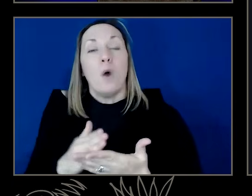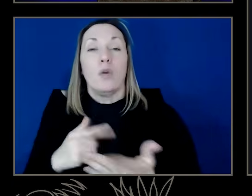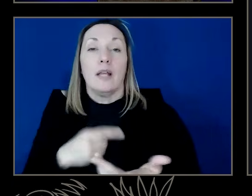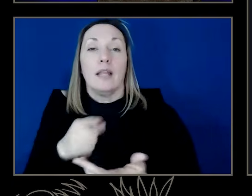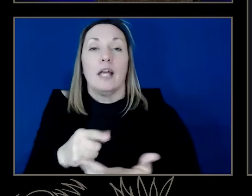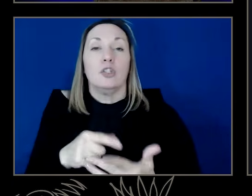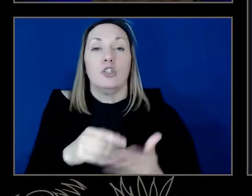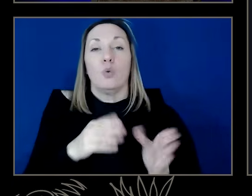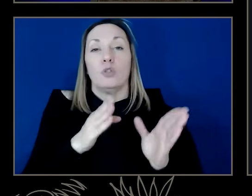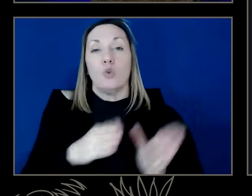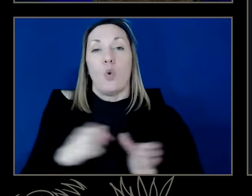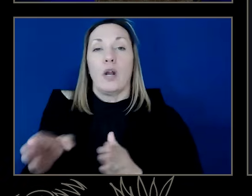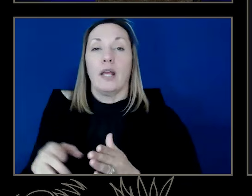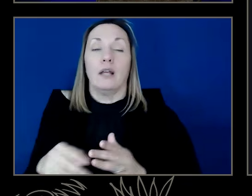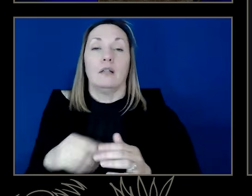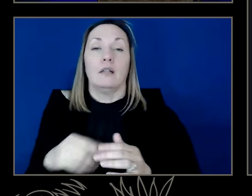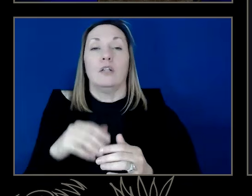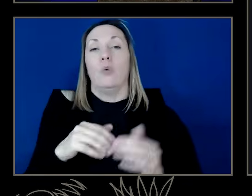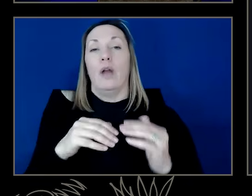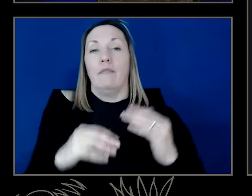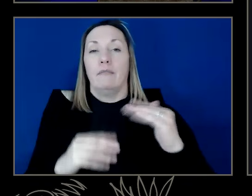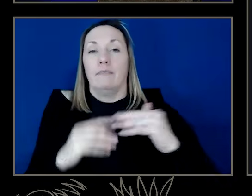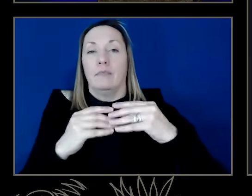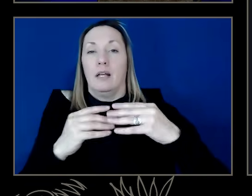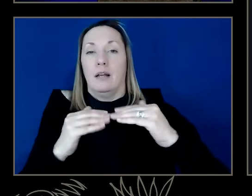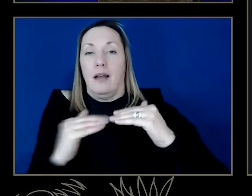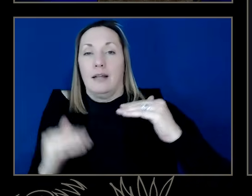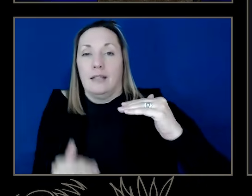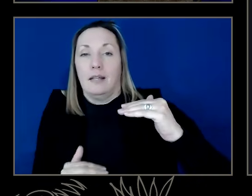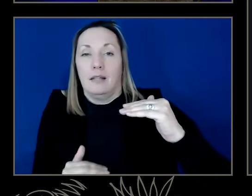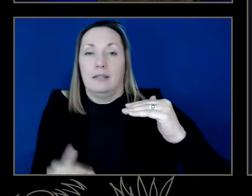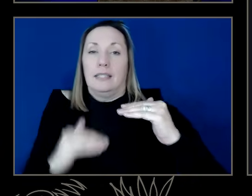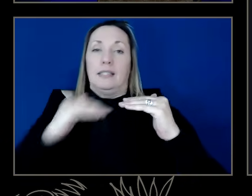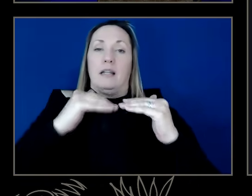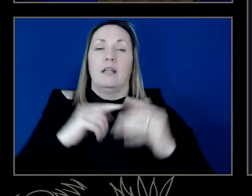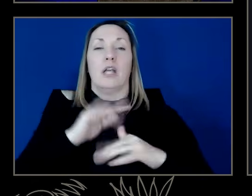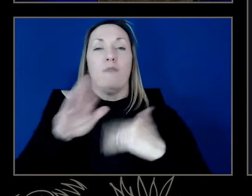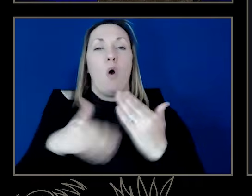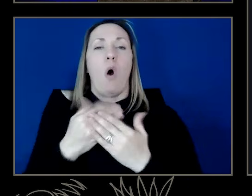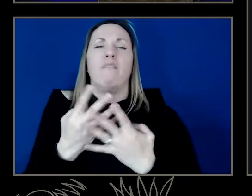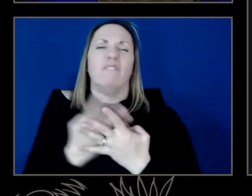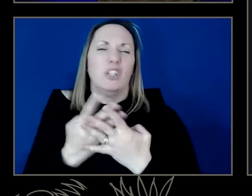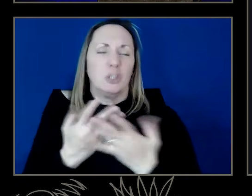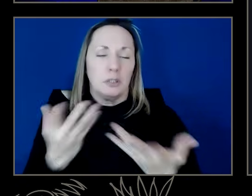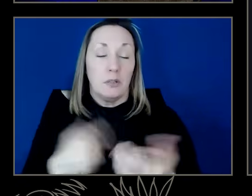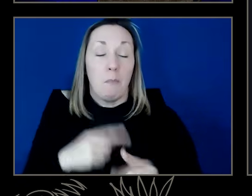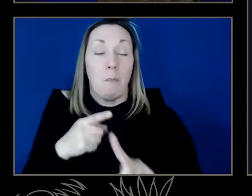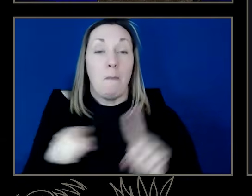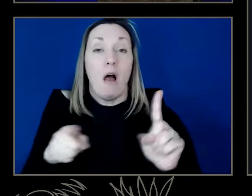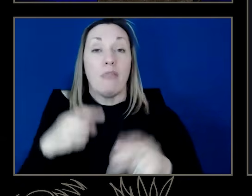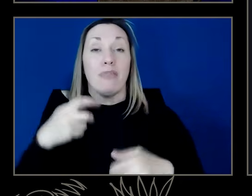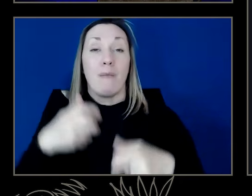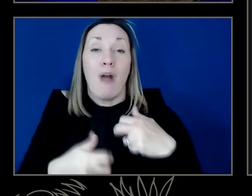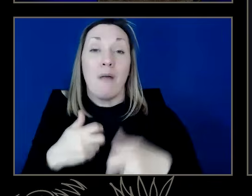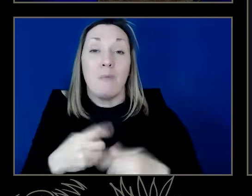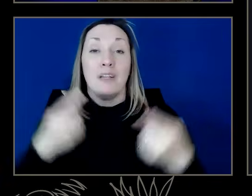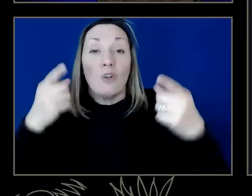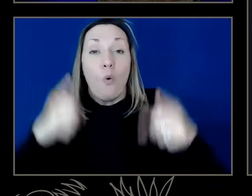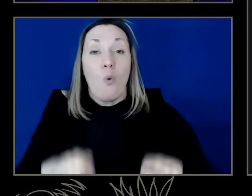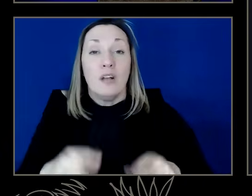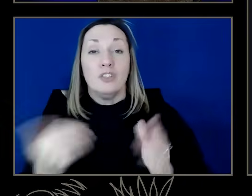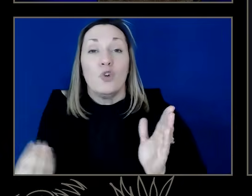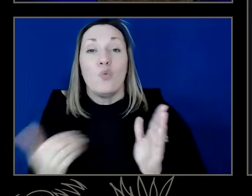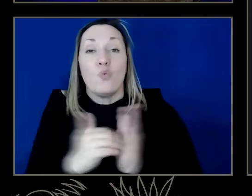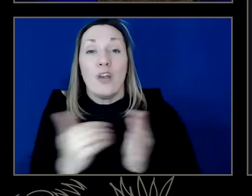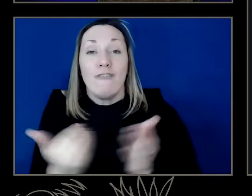you're sorting, you have ascending, descending, etc. You might have all of these filters. The problem is that once you refresh